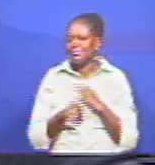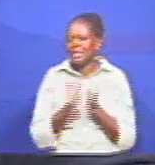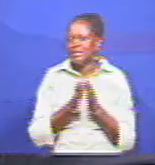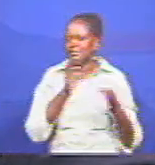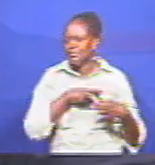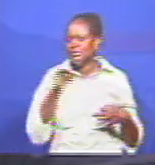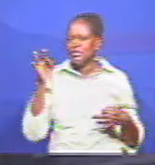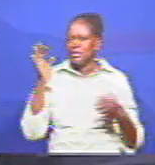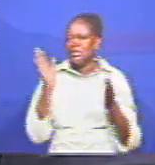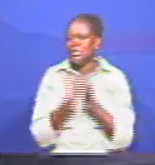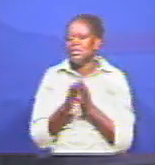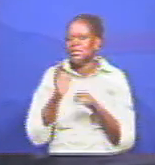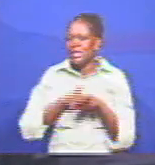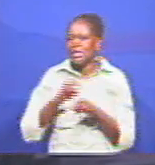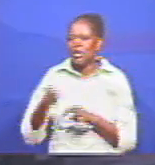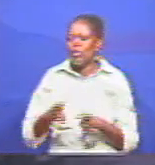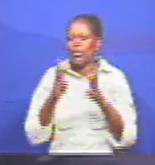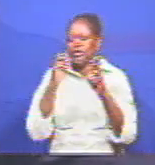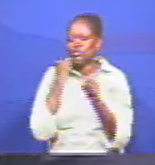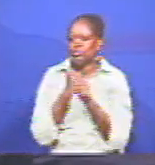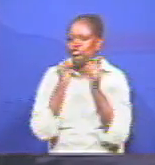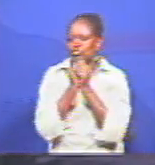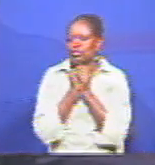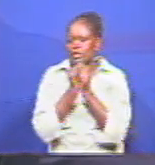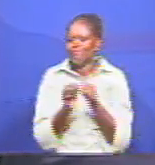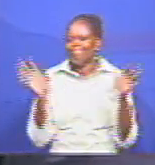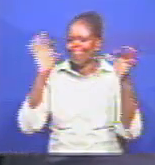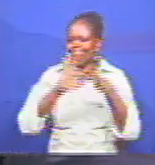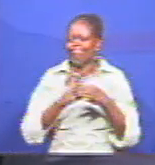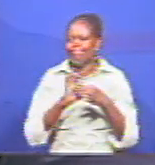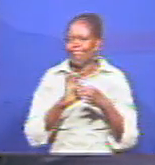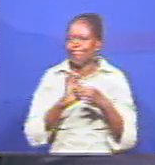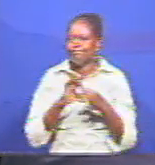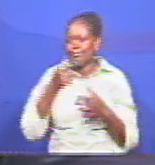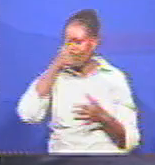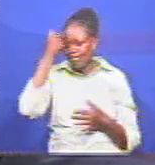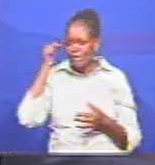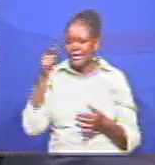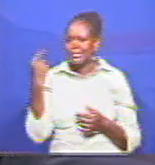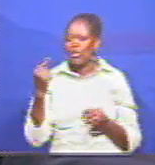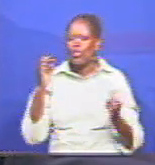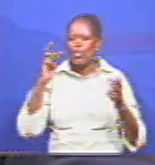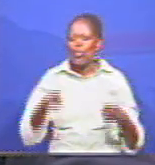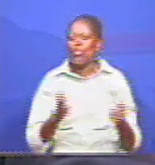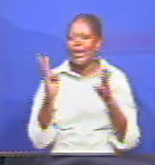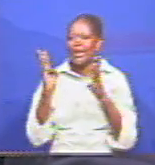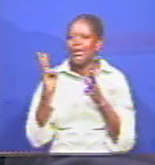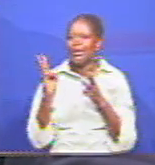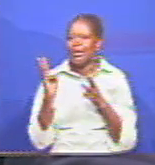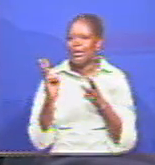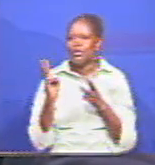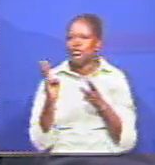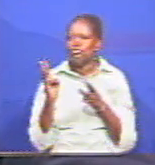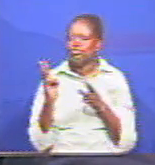and find a way to come together mm-hmm. and work together, because this is the only way to